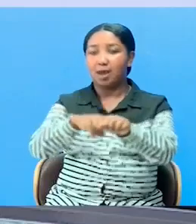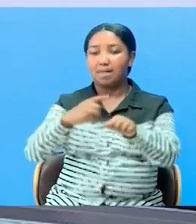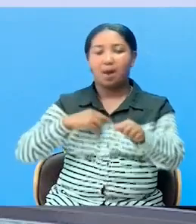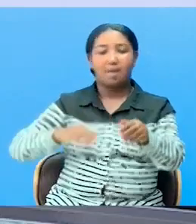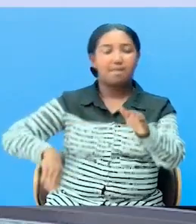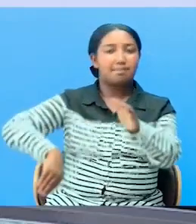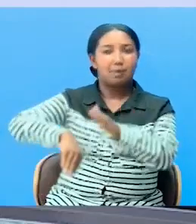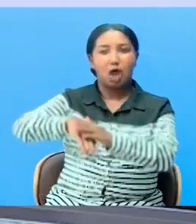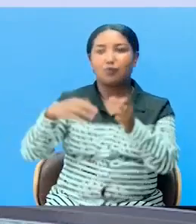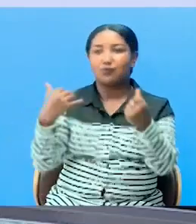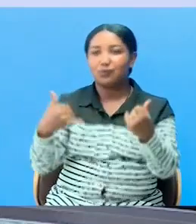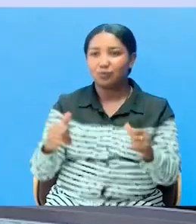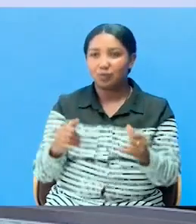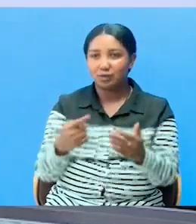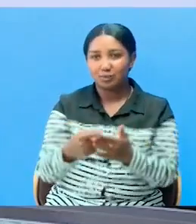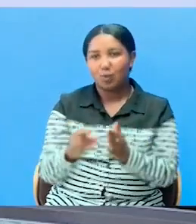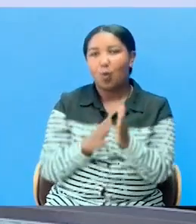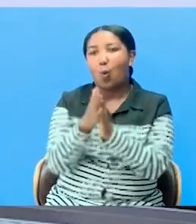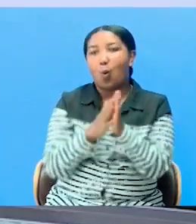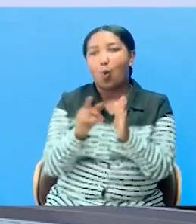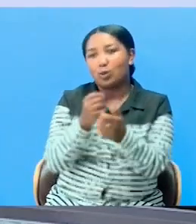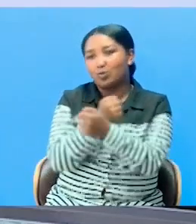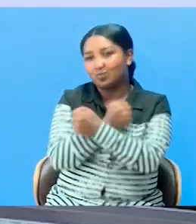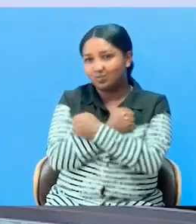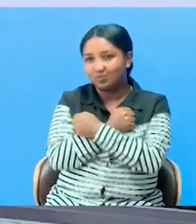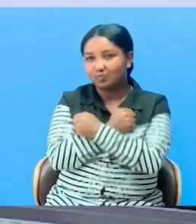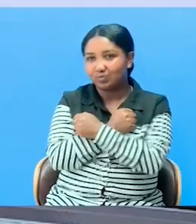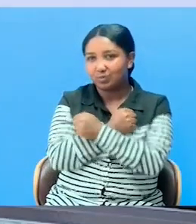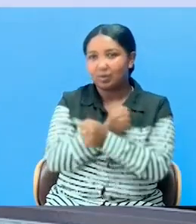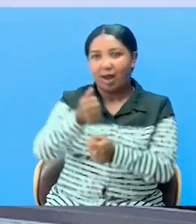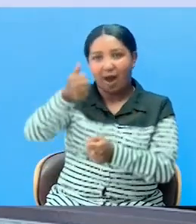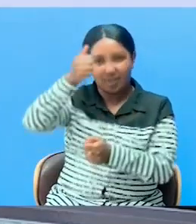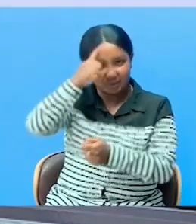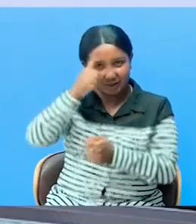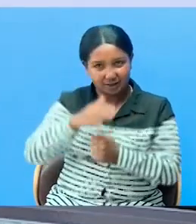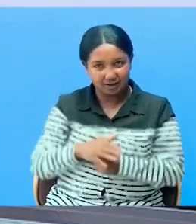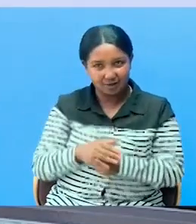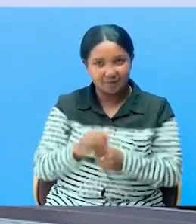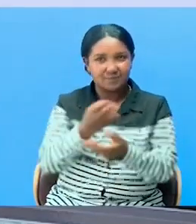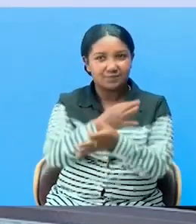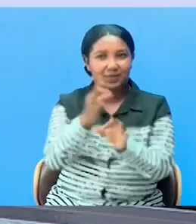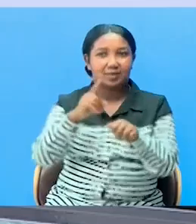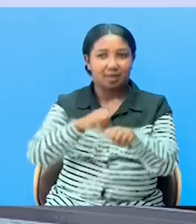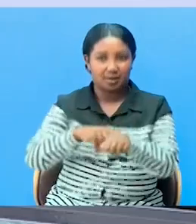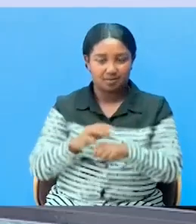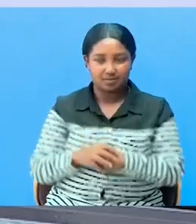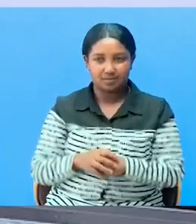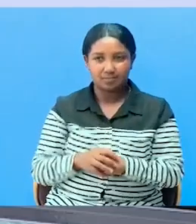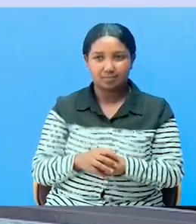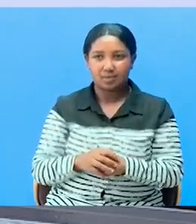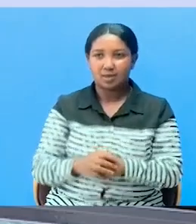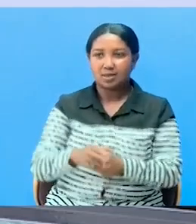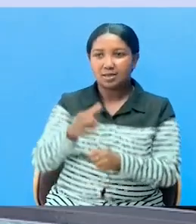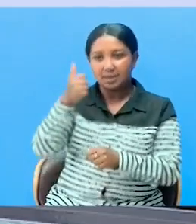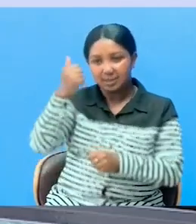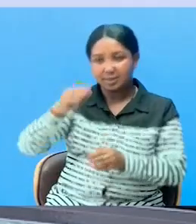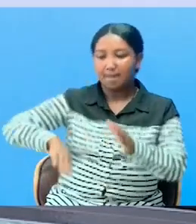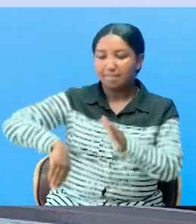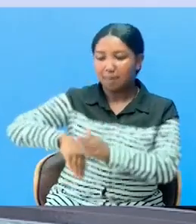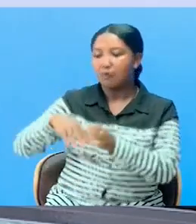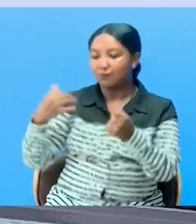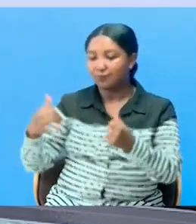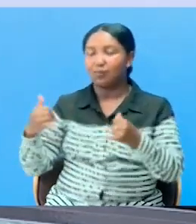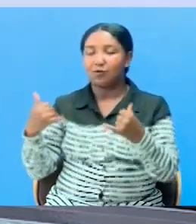football. This is hobbies or the interest of Abdi at his free time. He is play